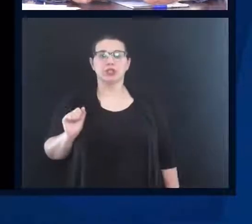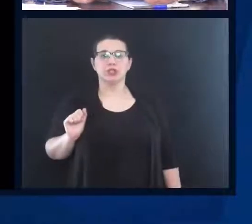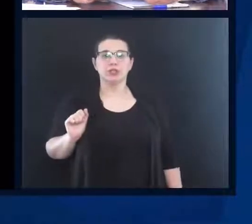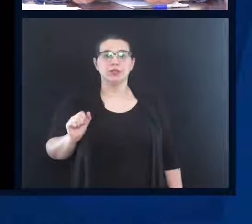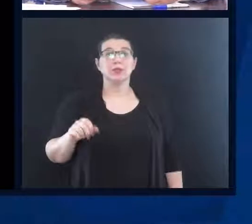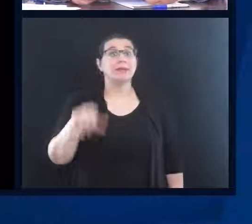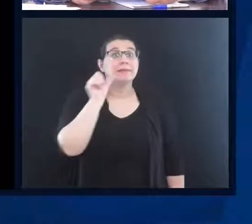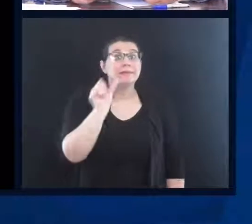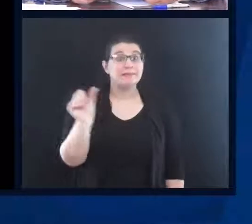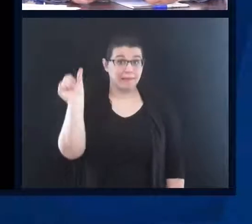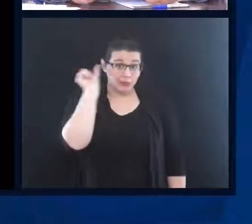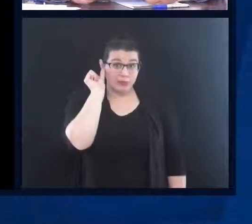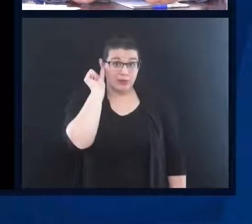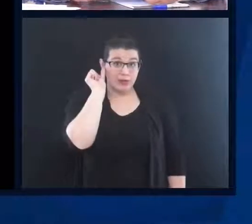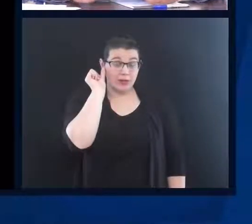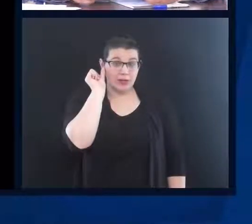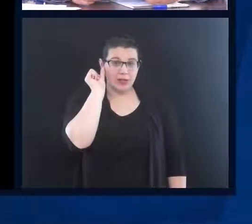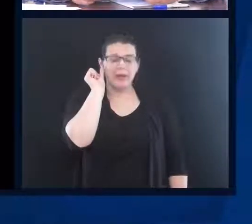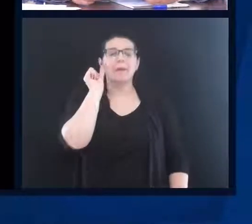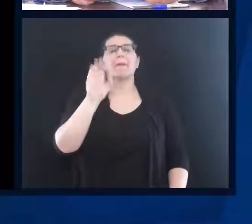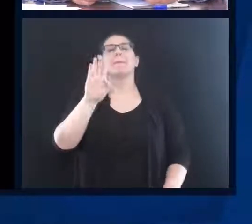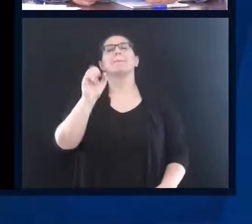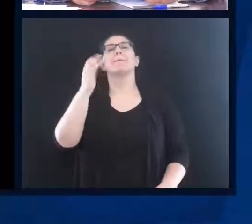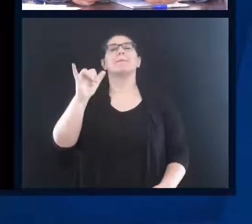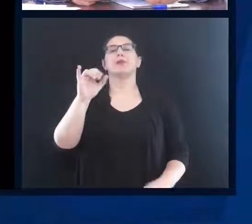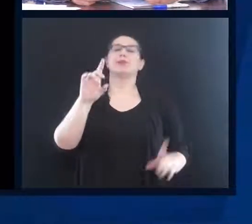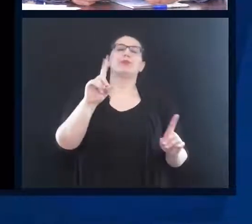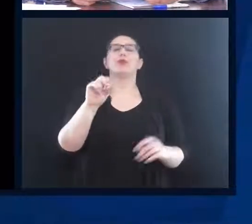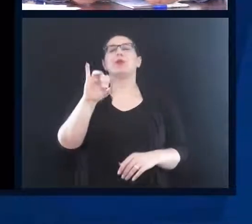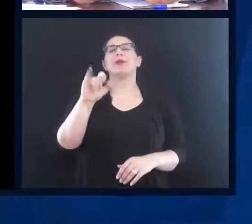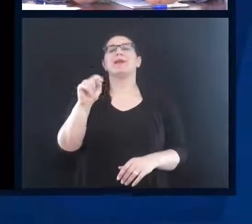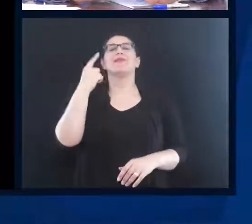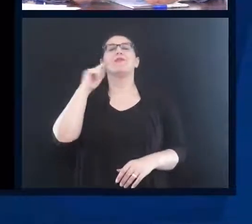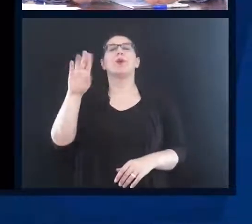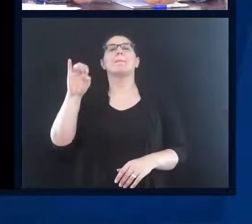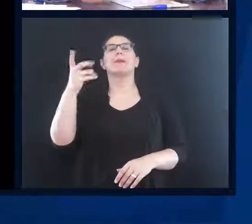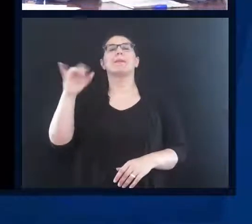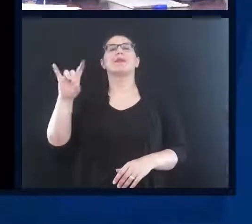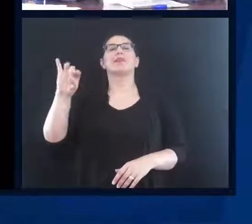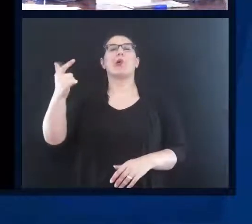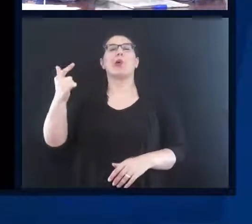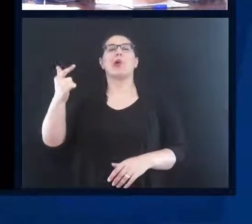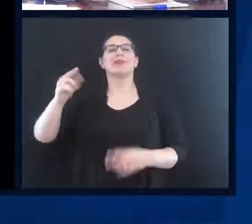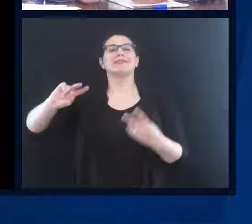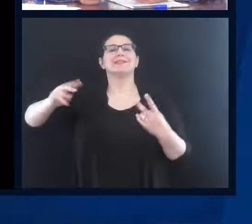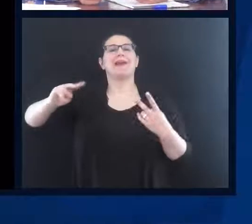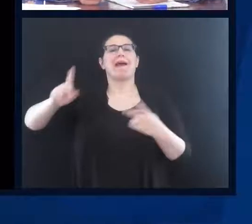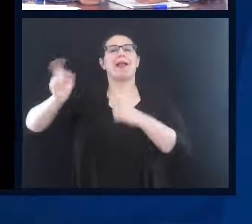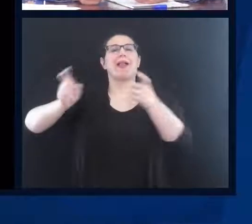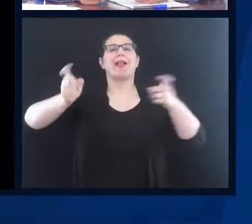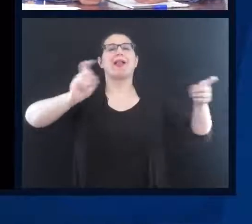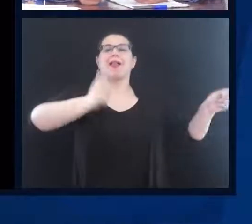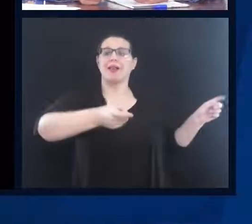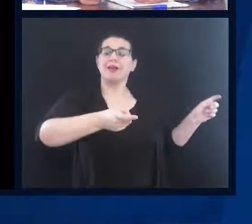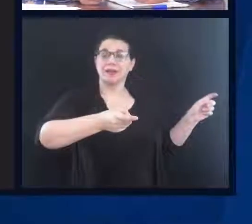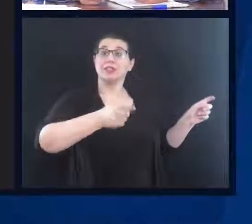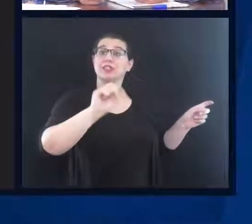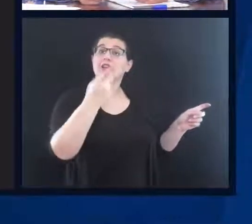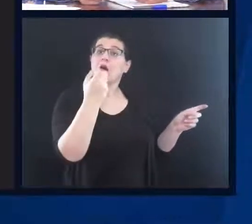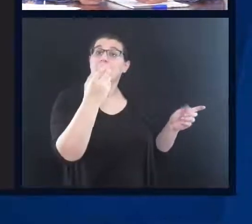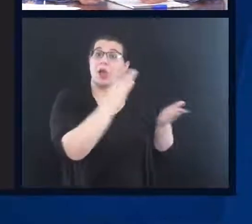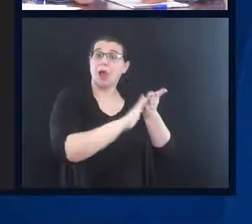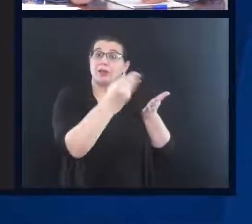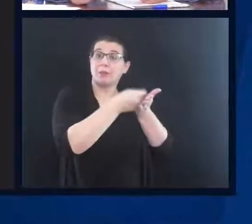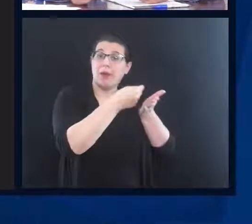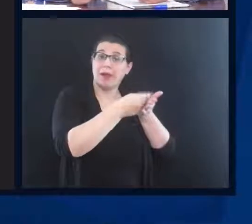Yesterday we went out on the baby dog, Do It for Baby Dog round 2. We were able to give away some scholarships, and we gave away